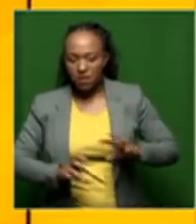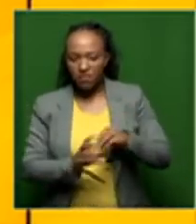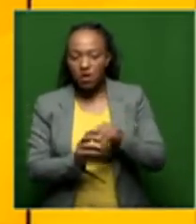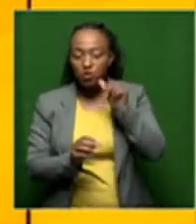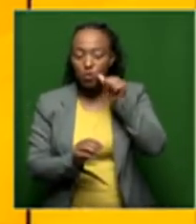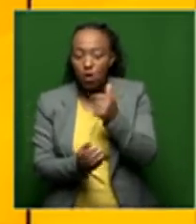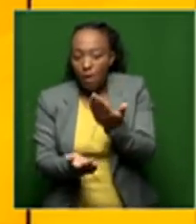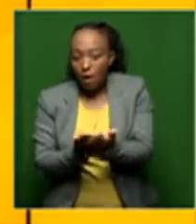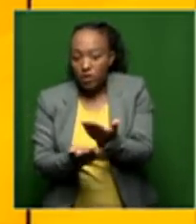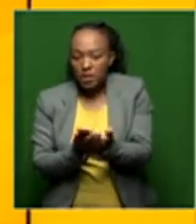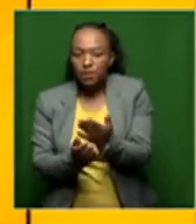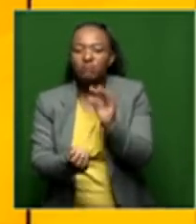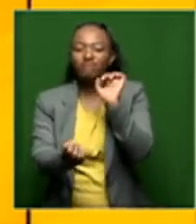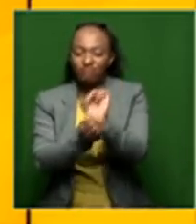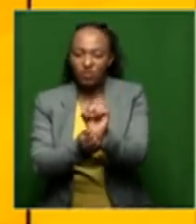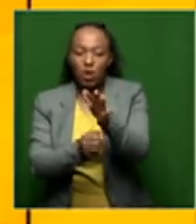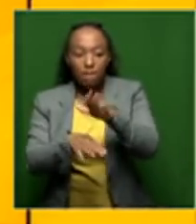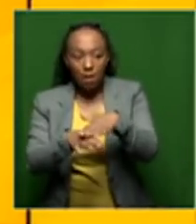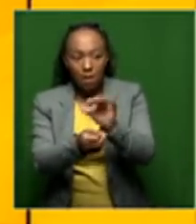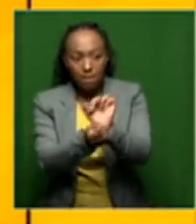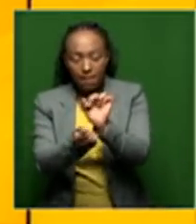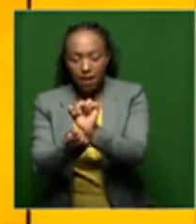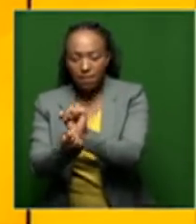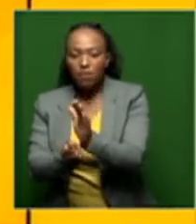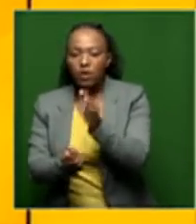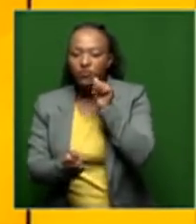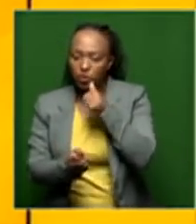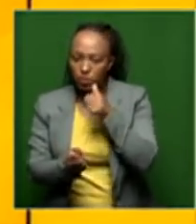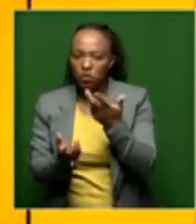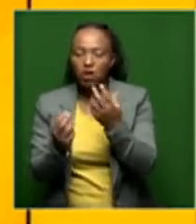tomorrow has been highlighted as the day where more arrests will be made. All right, let's quickly take a break.